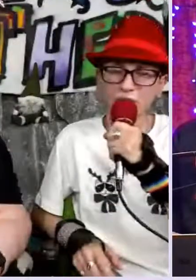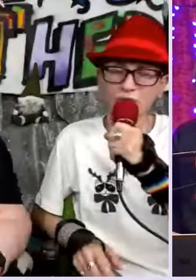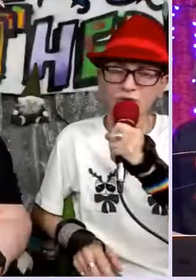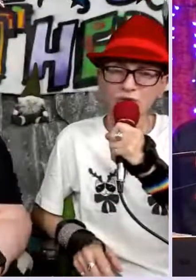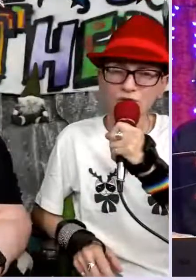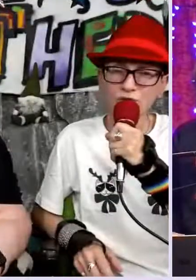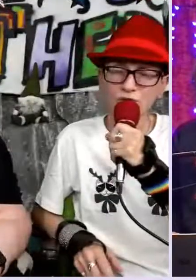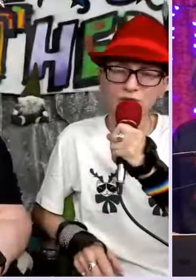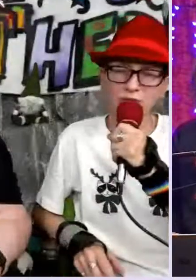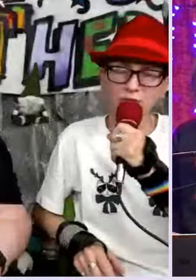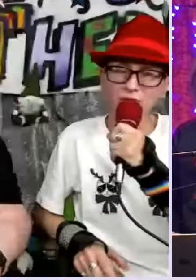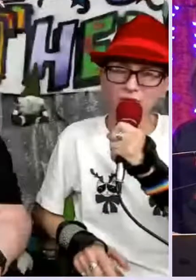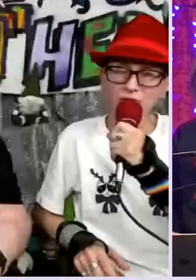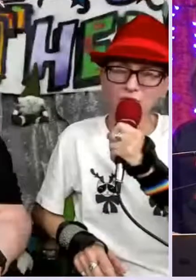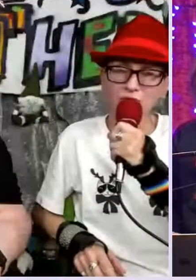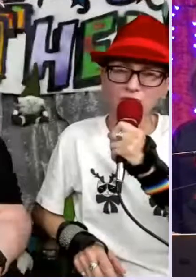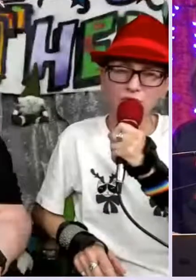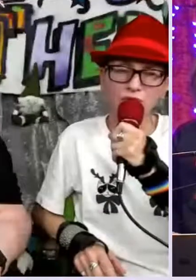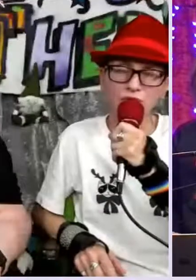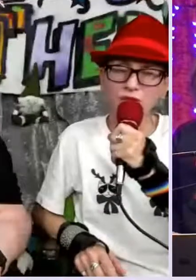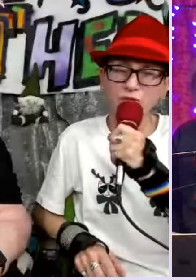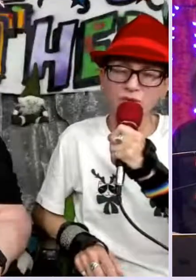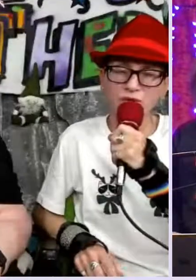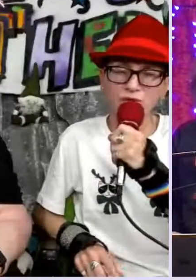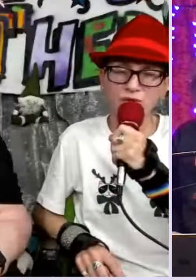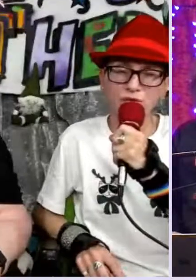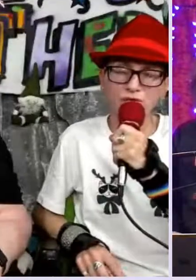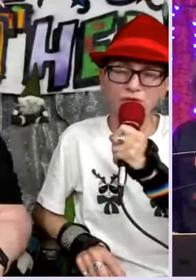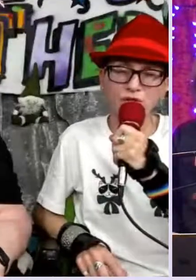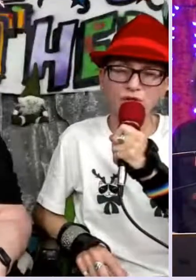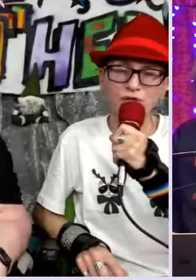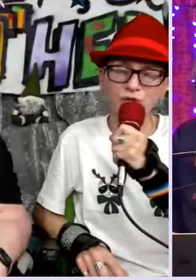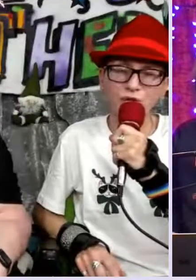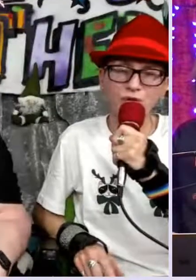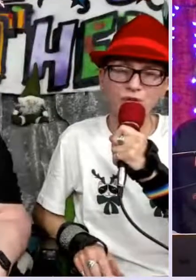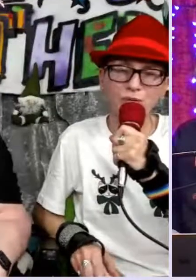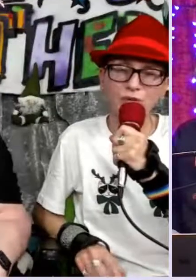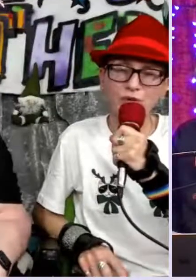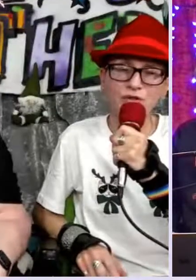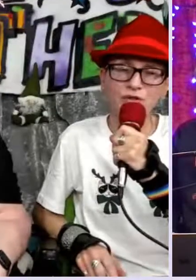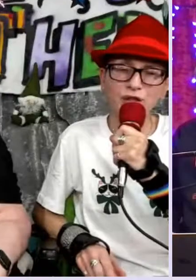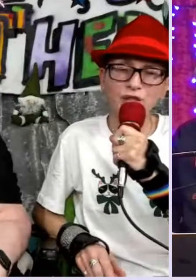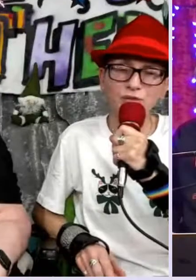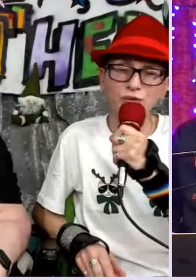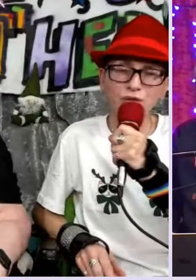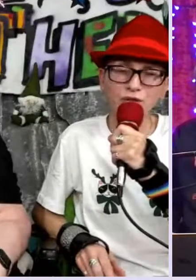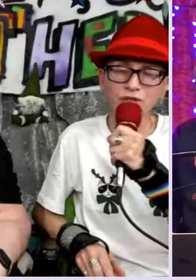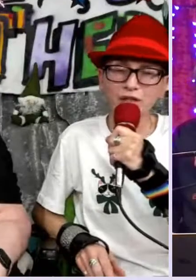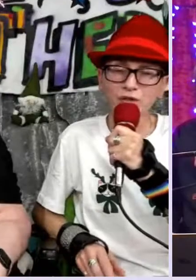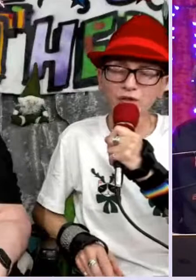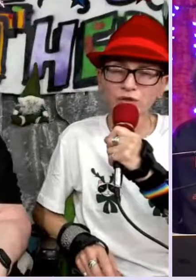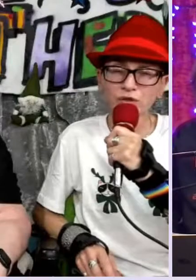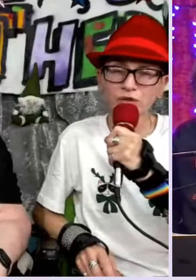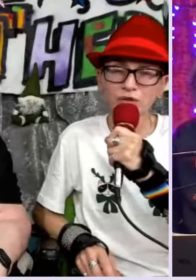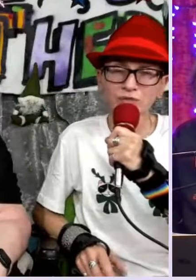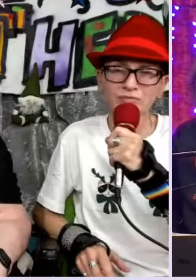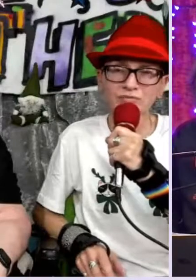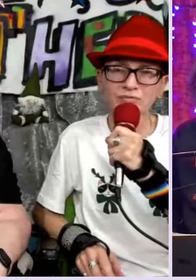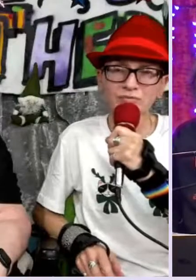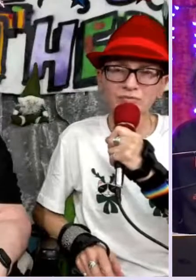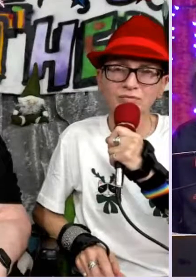Now, I'm not sure how my sound's holding up, so fingers crossed, but this next one is